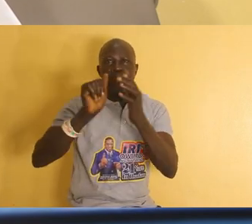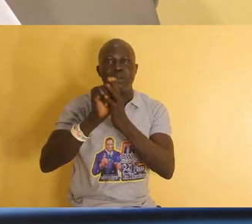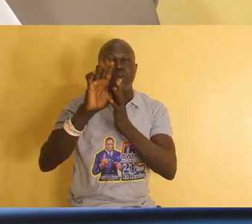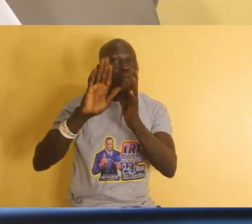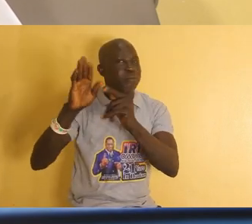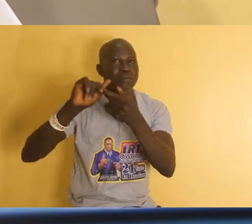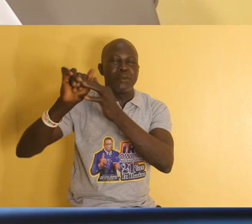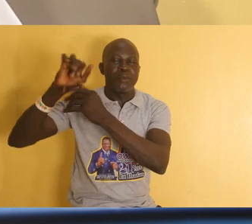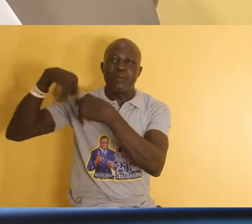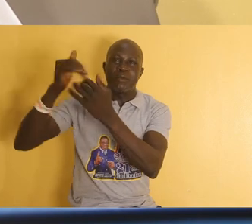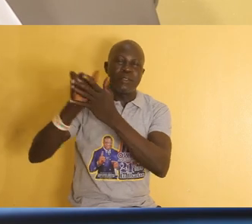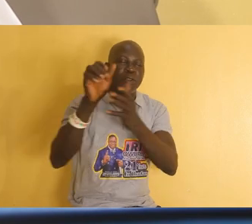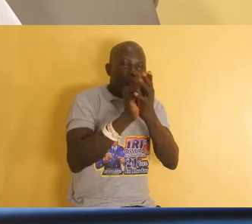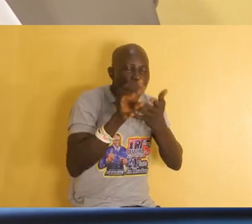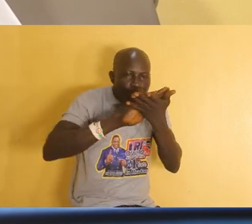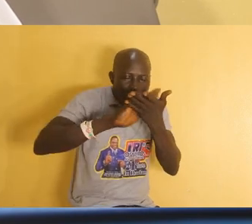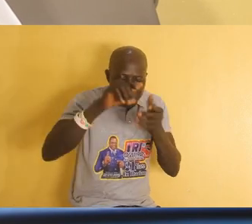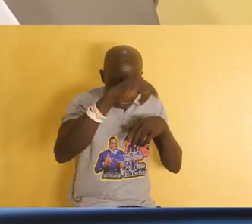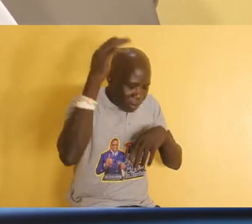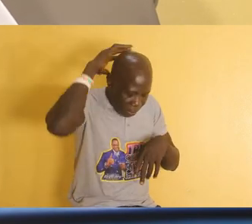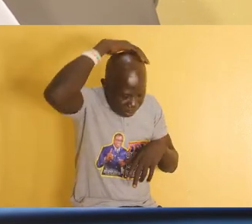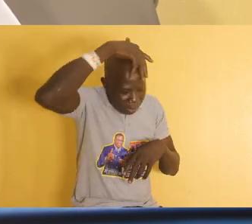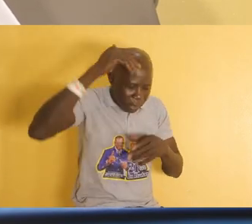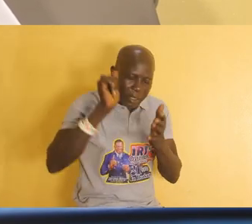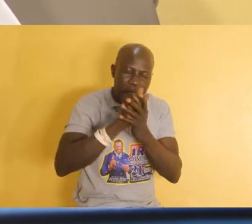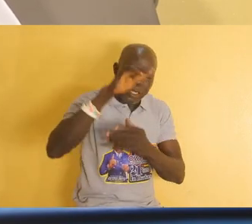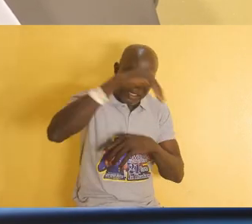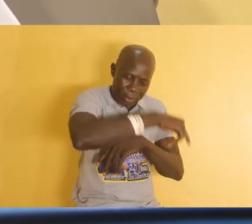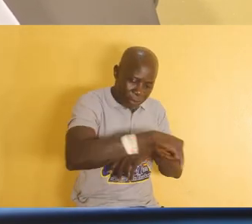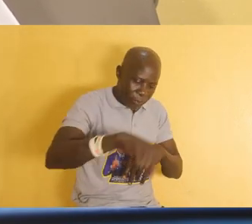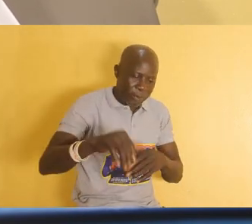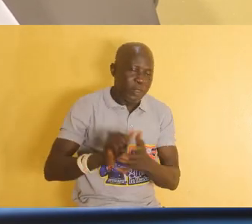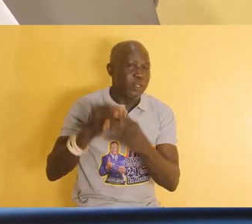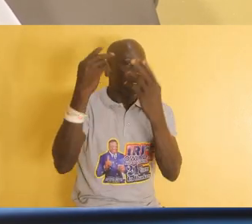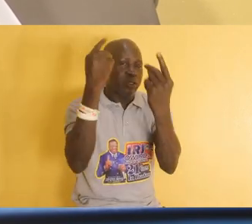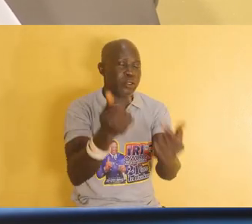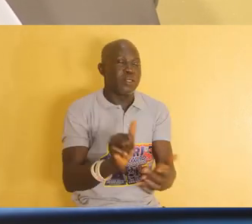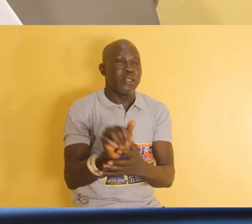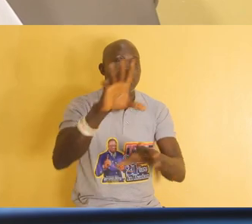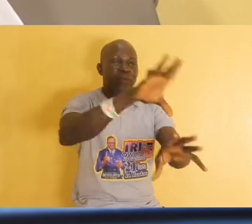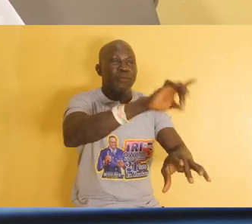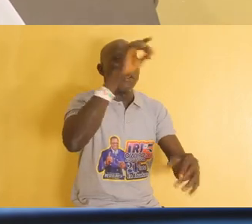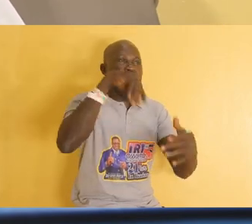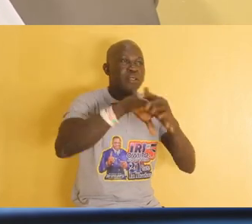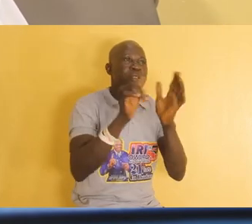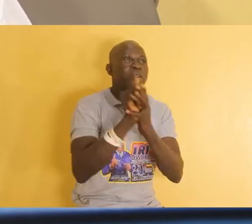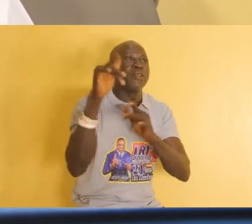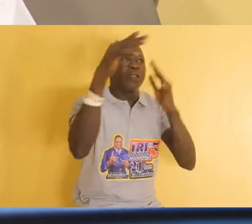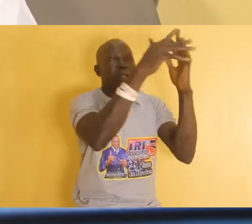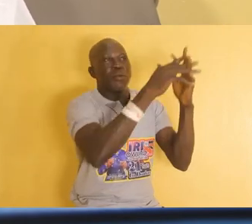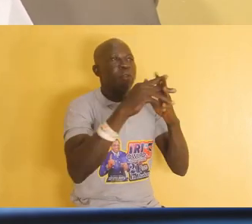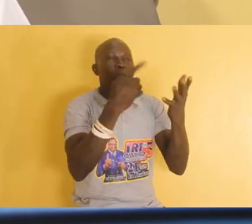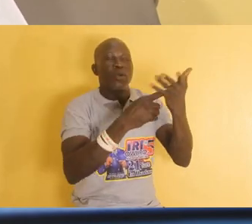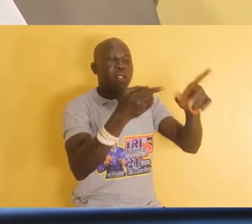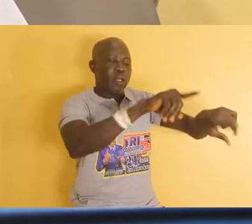mountain and the prophet was wash his hand and feet but suddenly he find himself in abroad en to sele ni pe